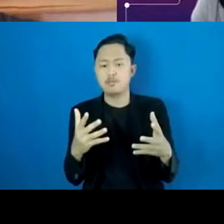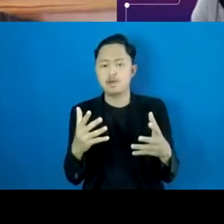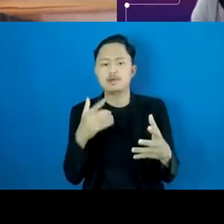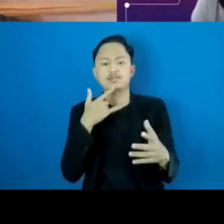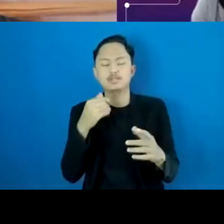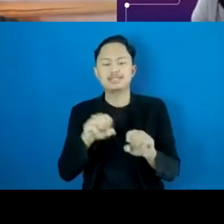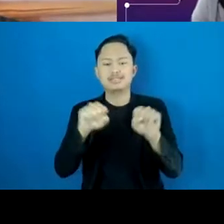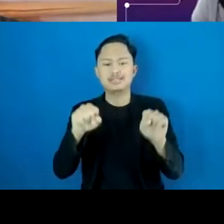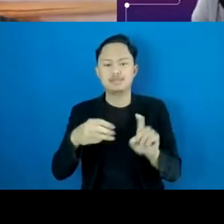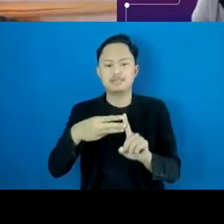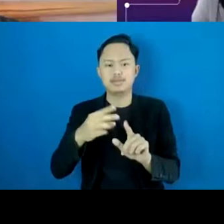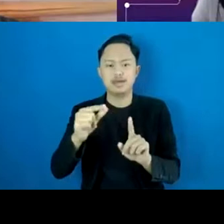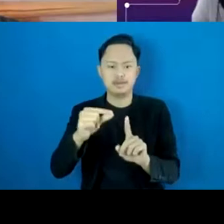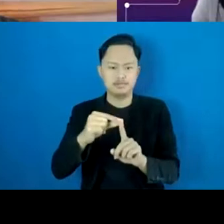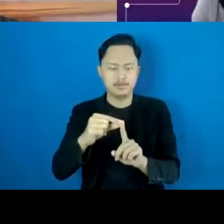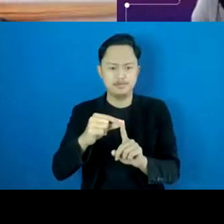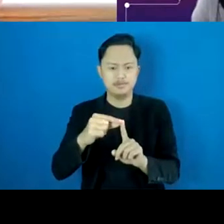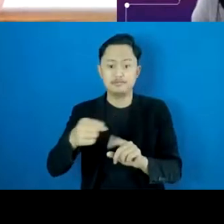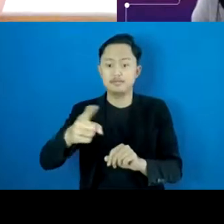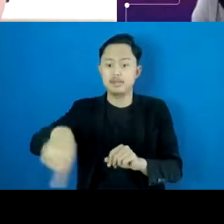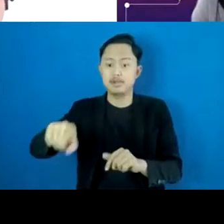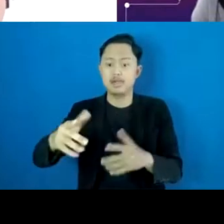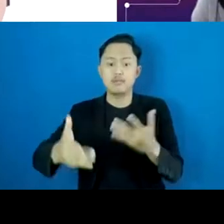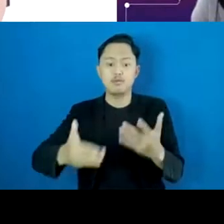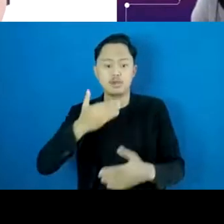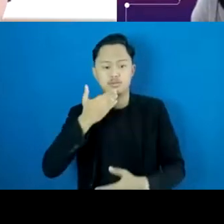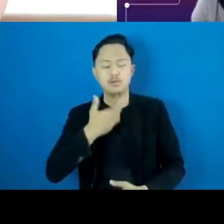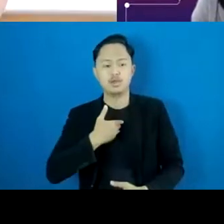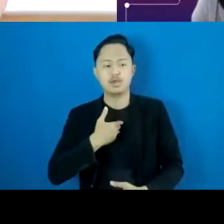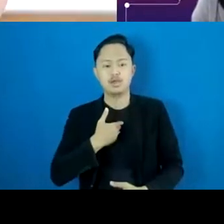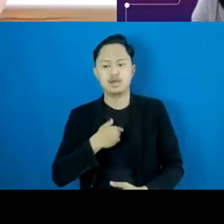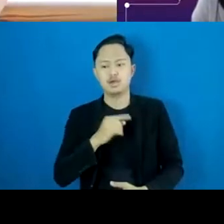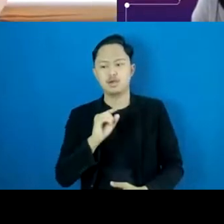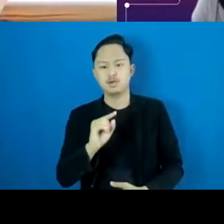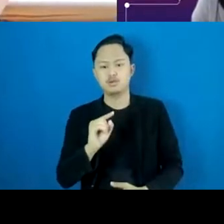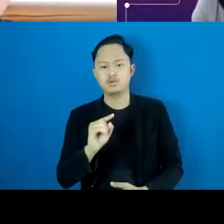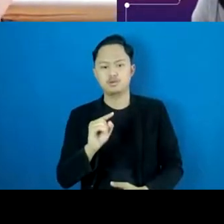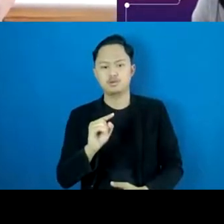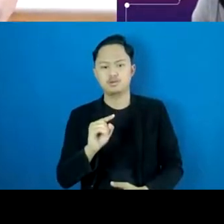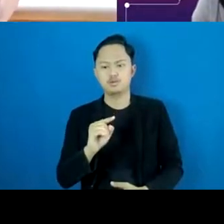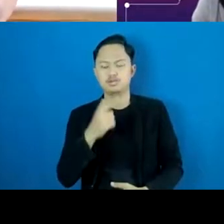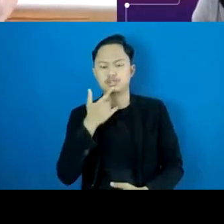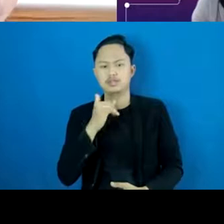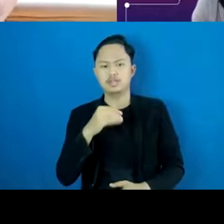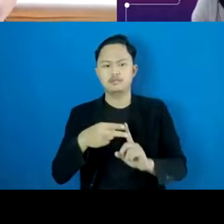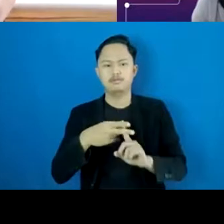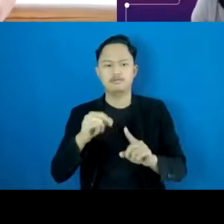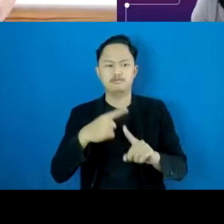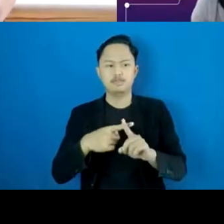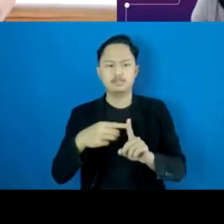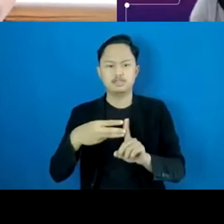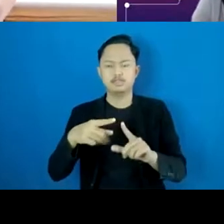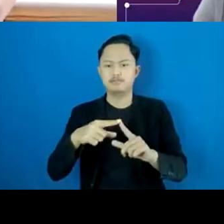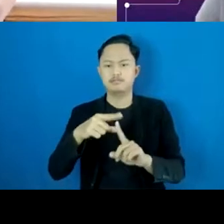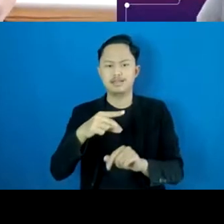system. And they had to roll back and come to a fixed battery solution, because